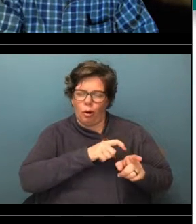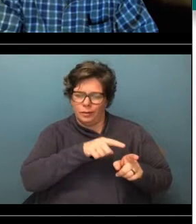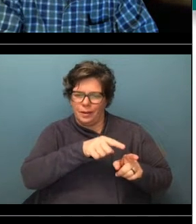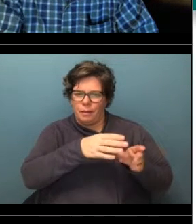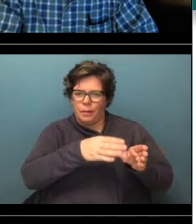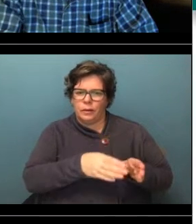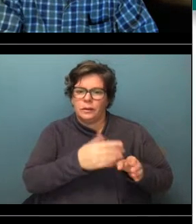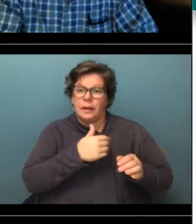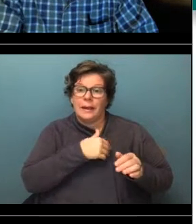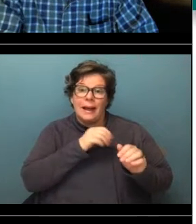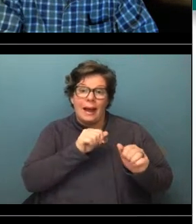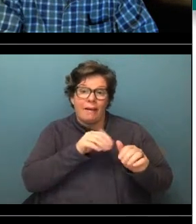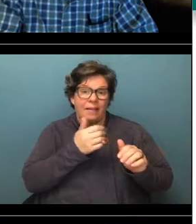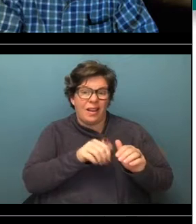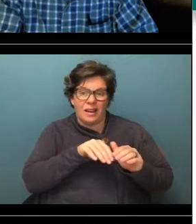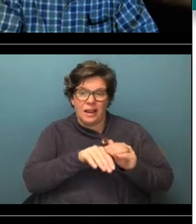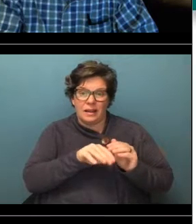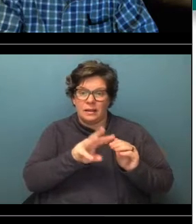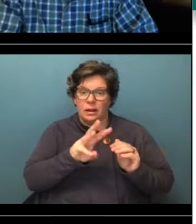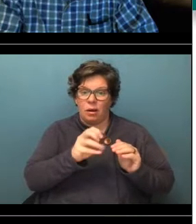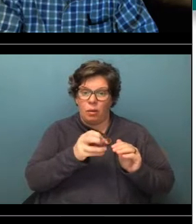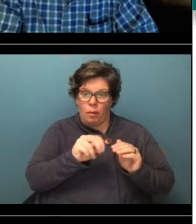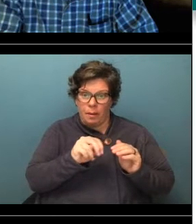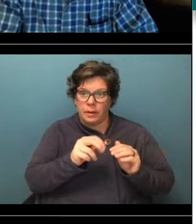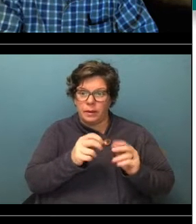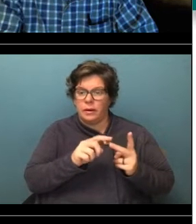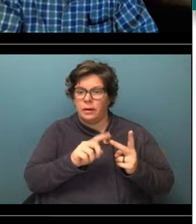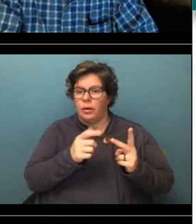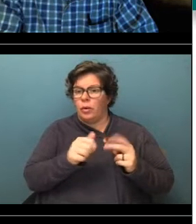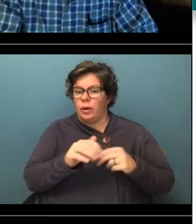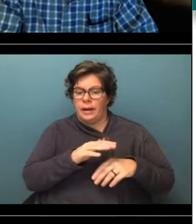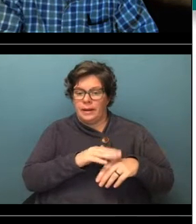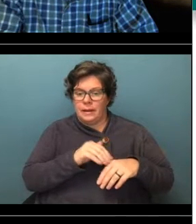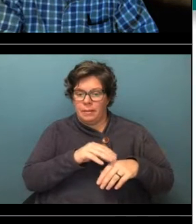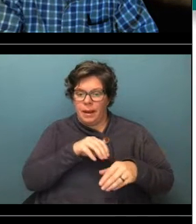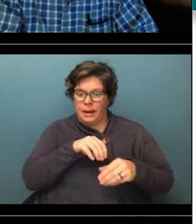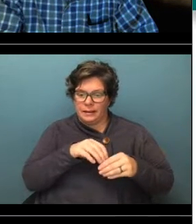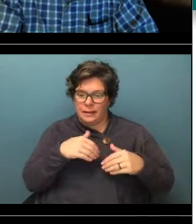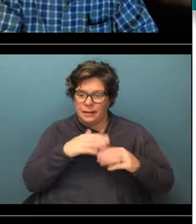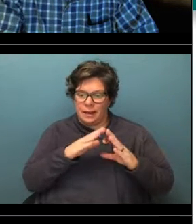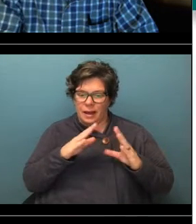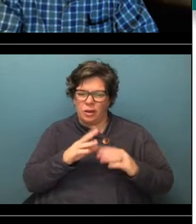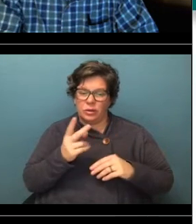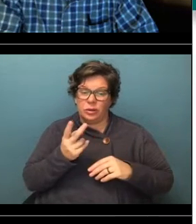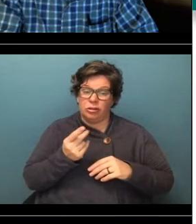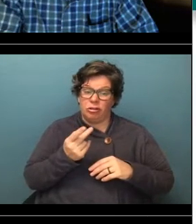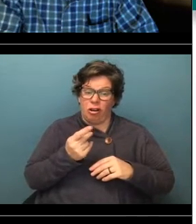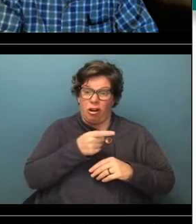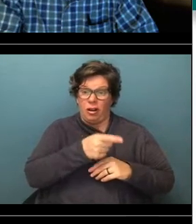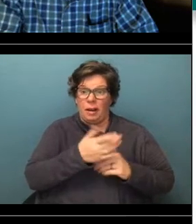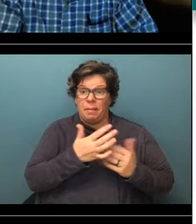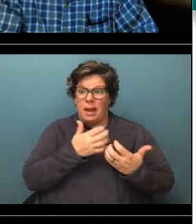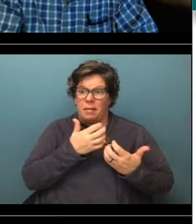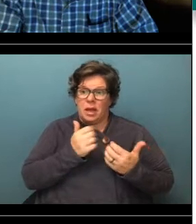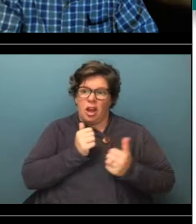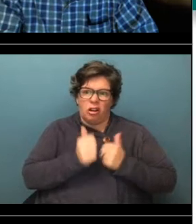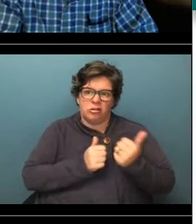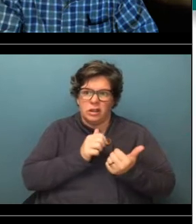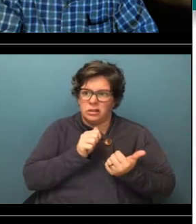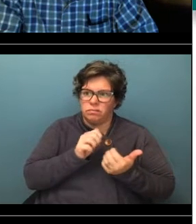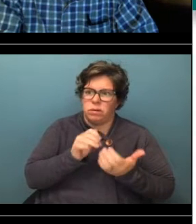has access to weapons, or if they have any pets in the home, like for instance, dogs that may be aggressive,